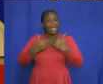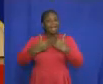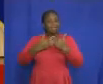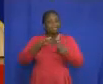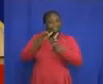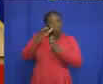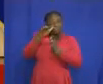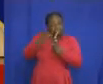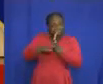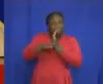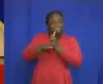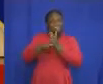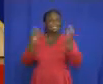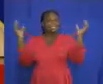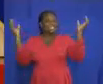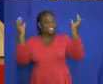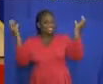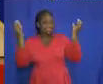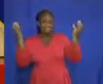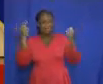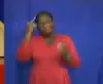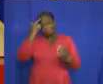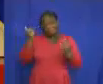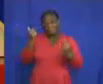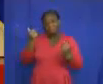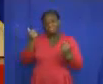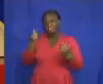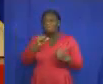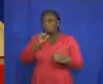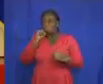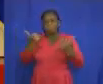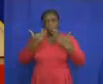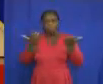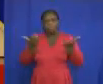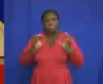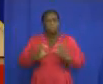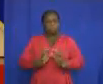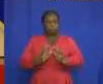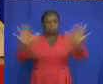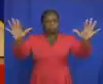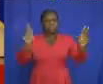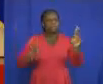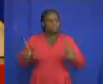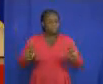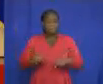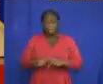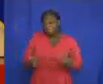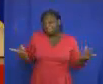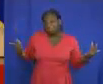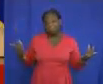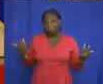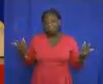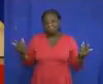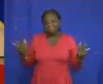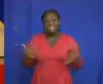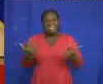al-Fitr celebration, devoid of large public gatherings. By and large, it